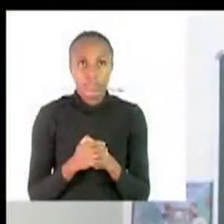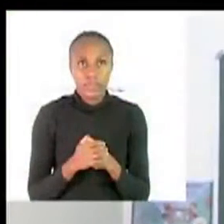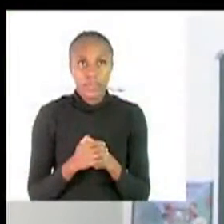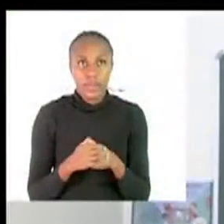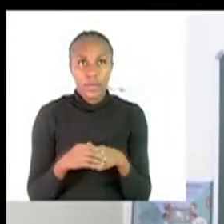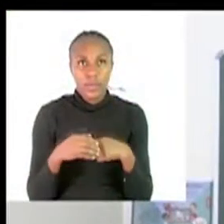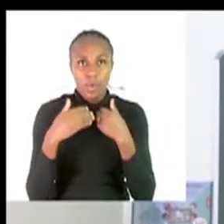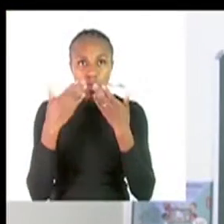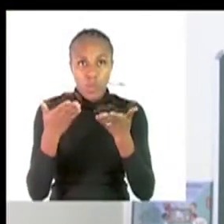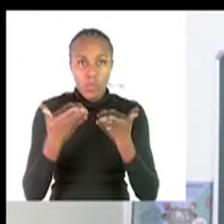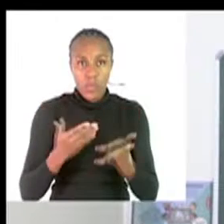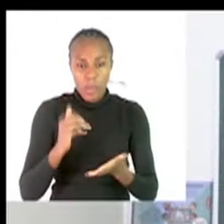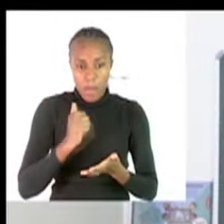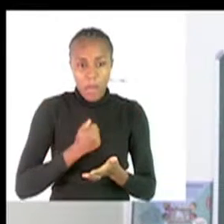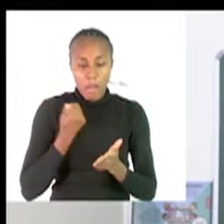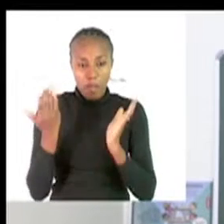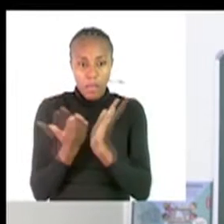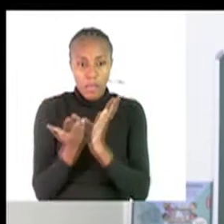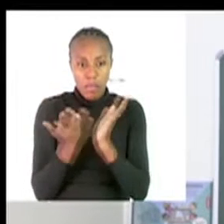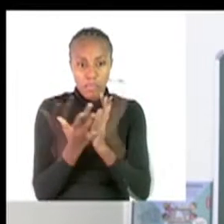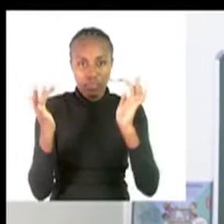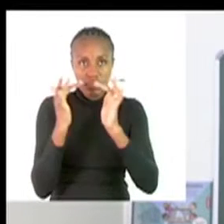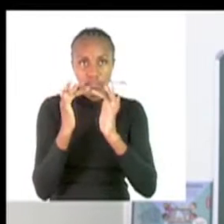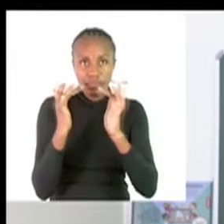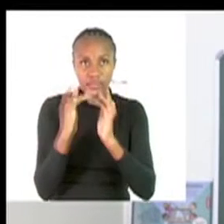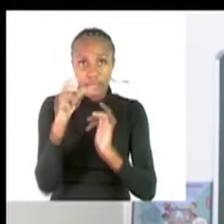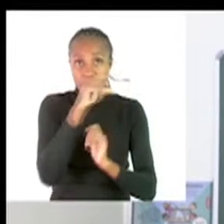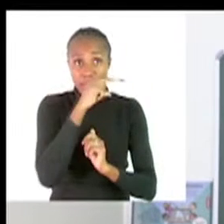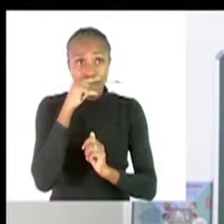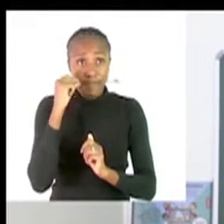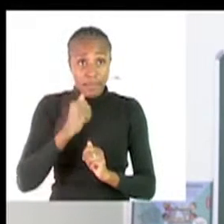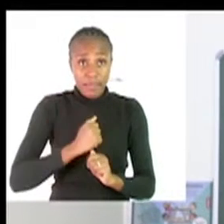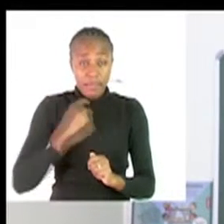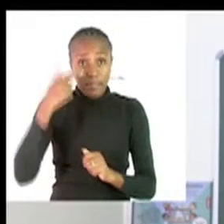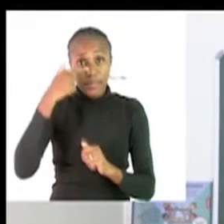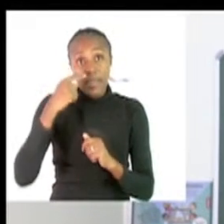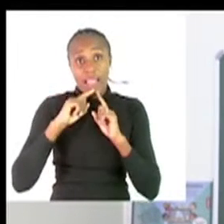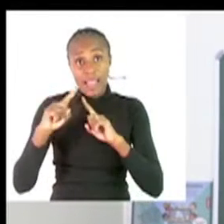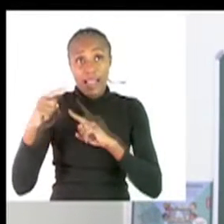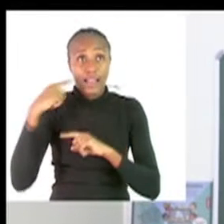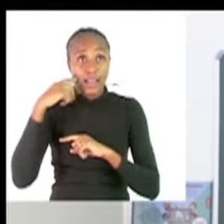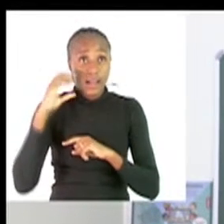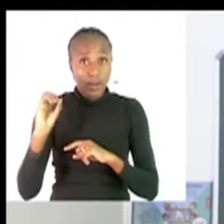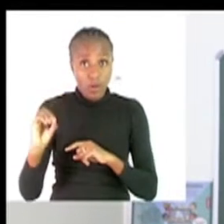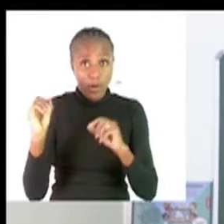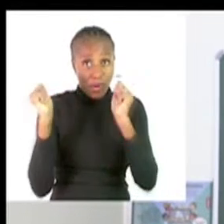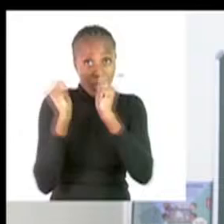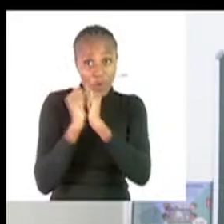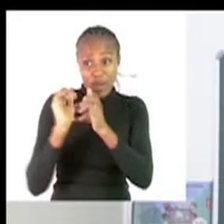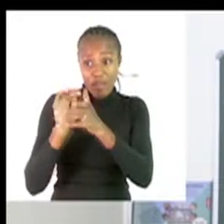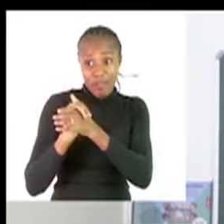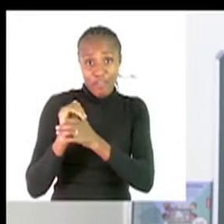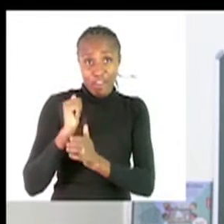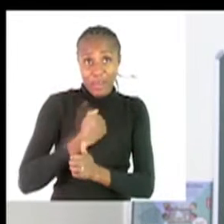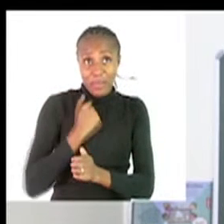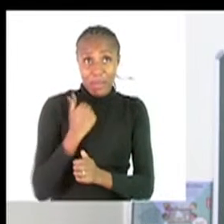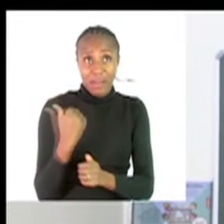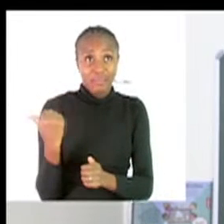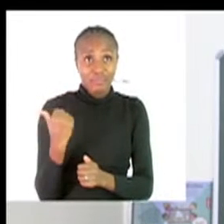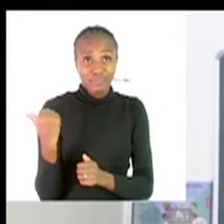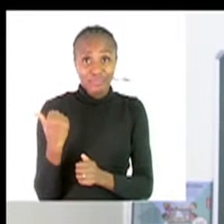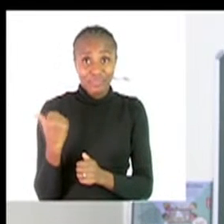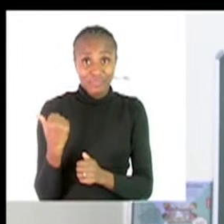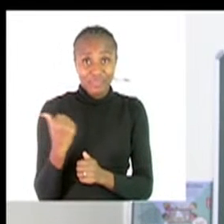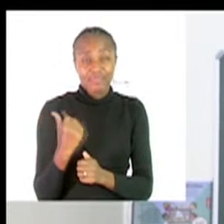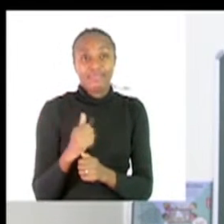Welcome to My Zone Online School. My name is Regan Liswaniso, and welcome my friend here. His name is